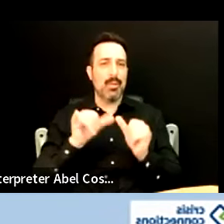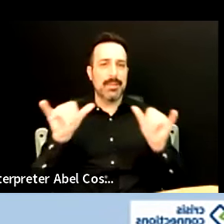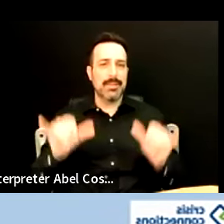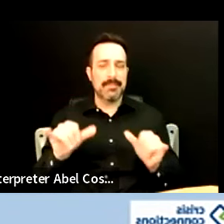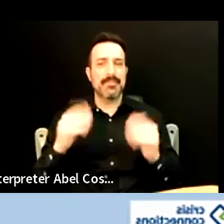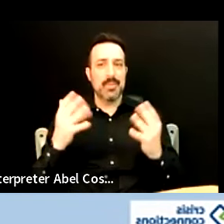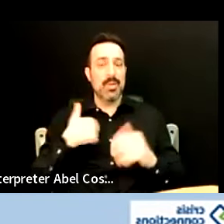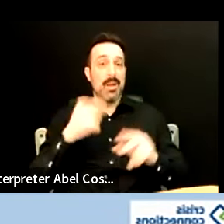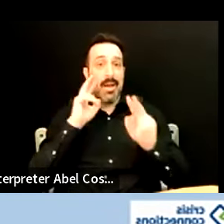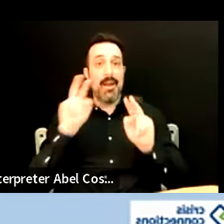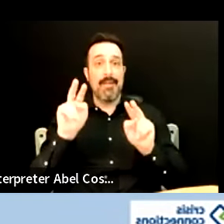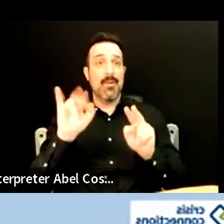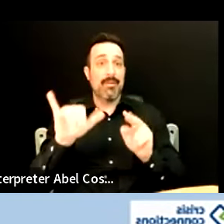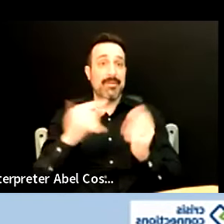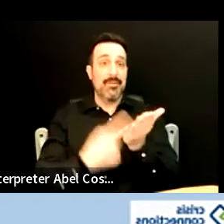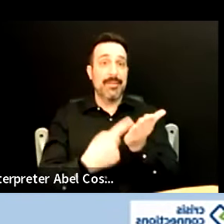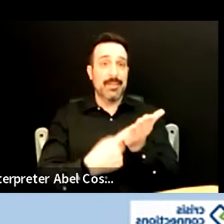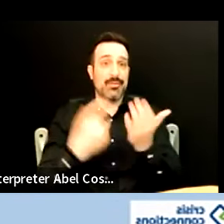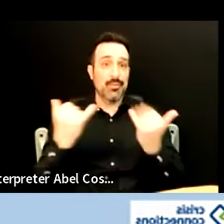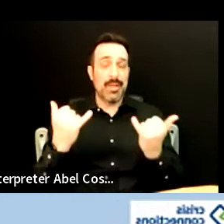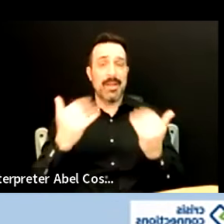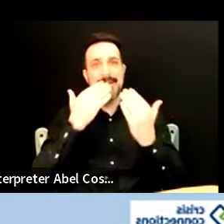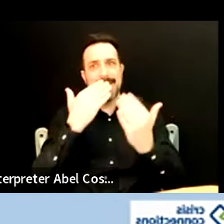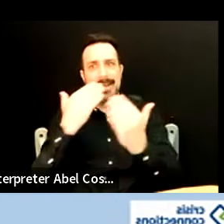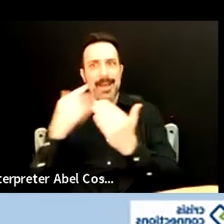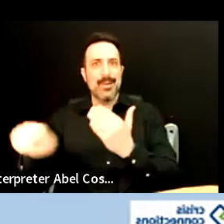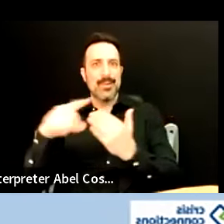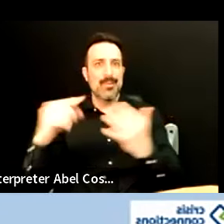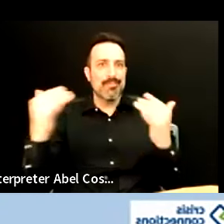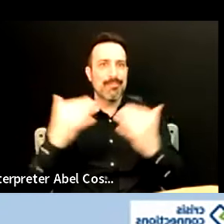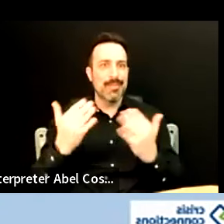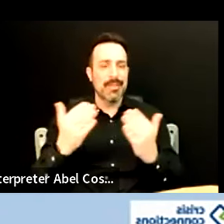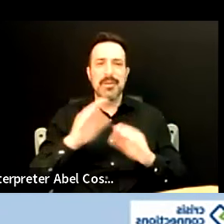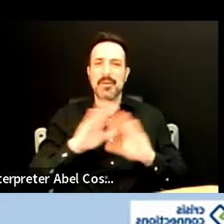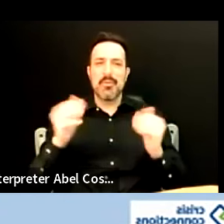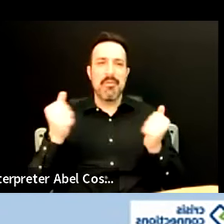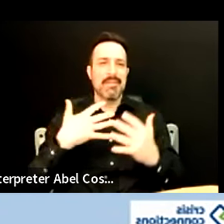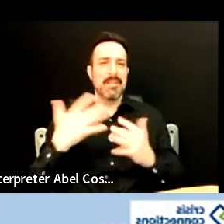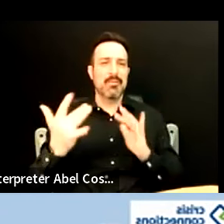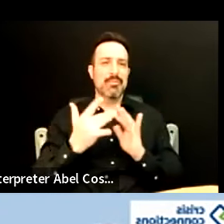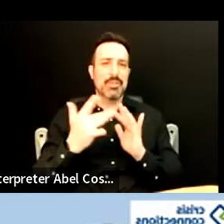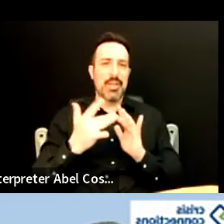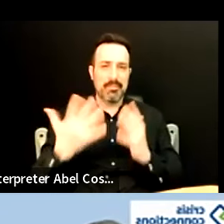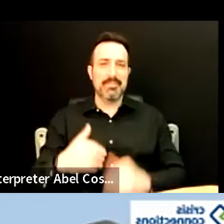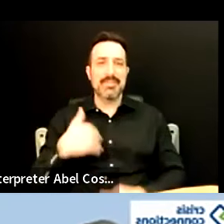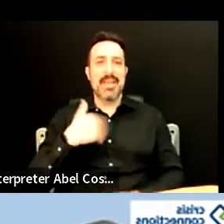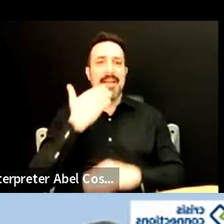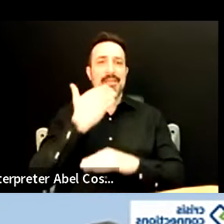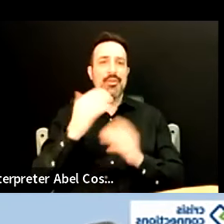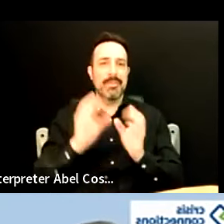I look forward to these conversations today. Thank you for being here. Never hesitate to reach out. Have a good